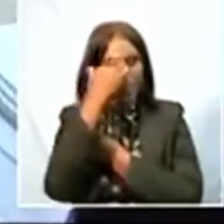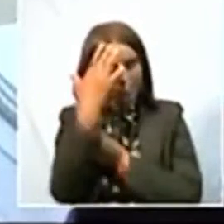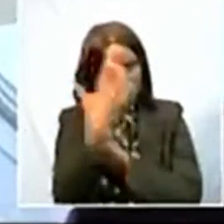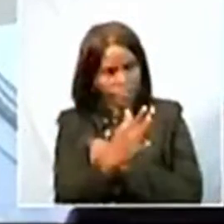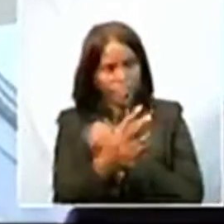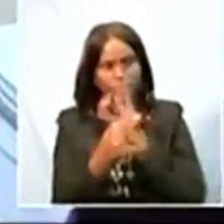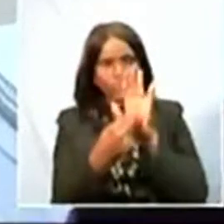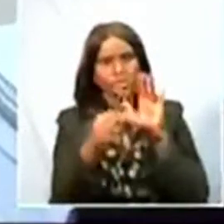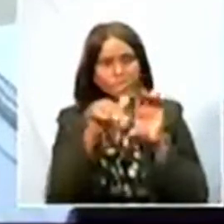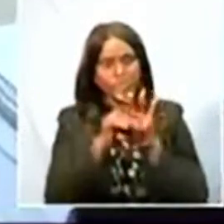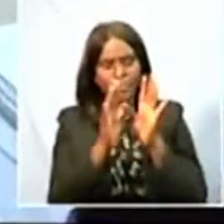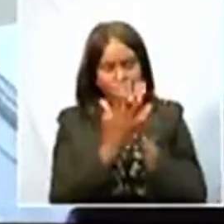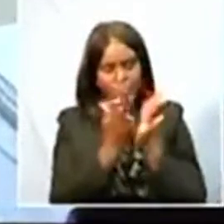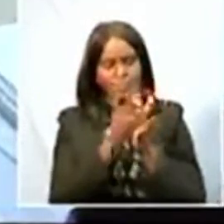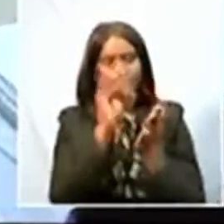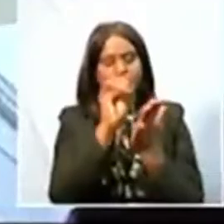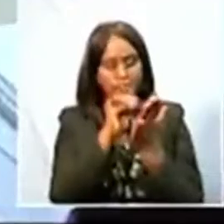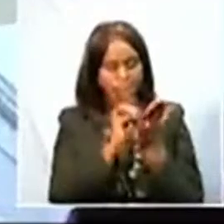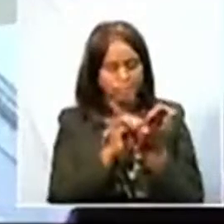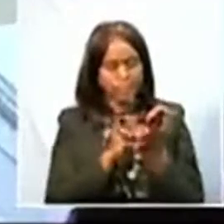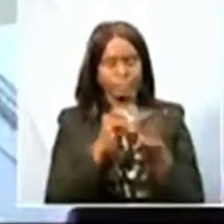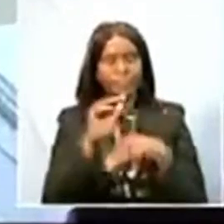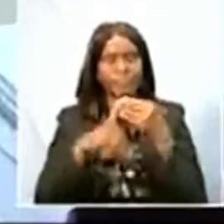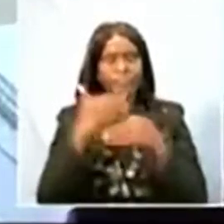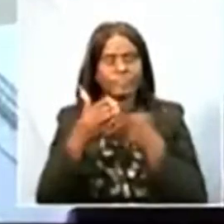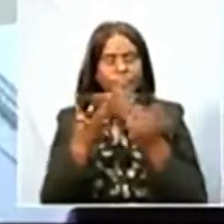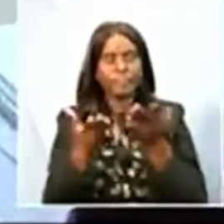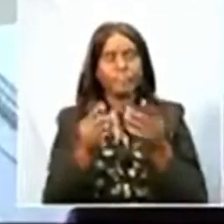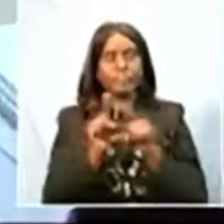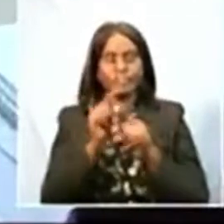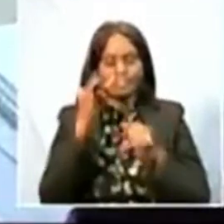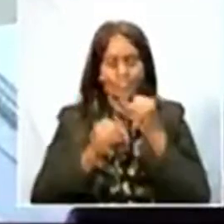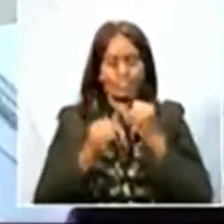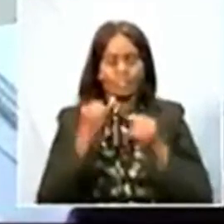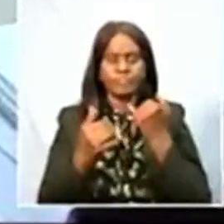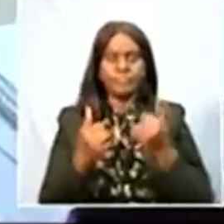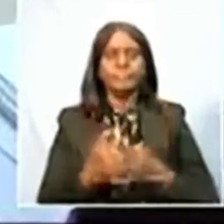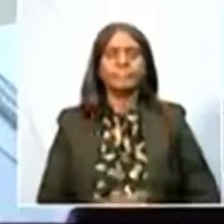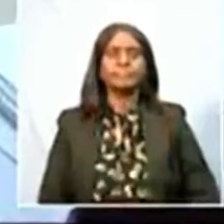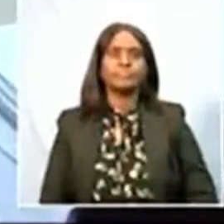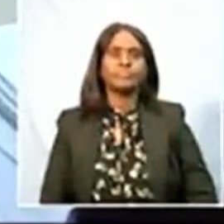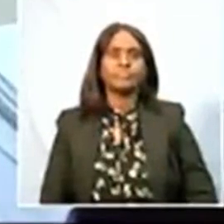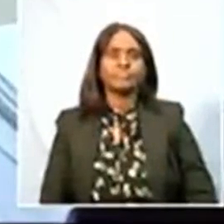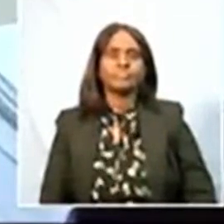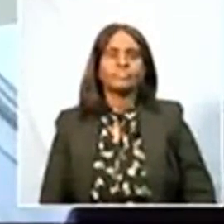seen and entered in the register. The next one, as I wind up.